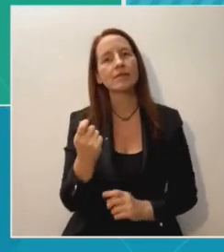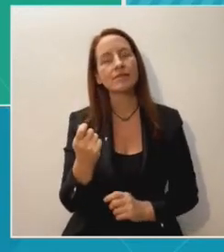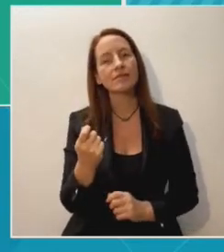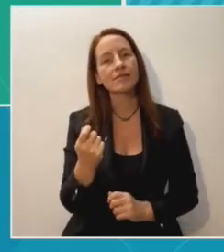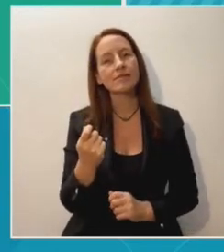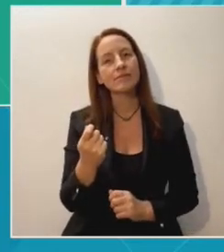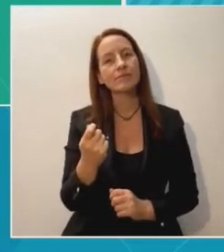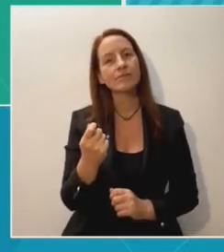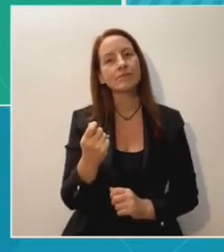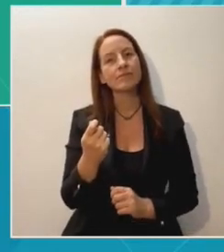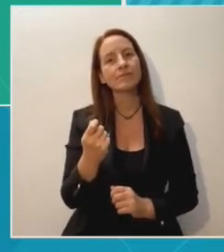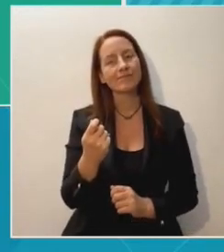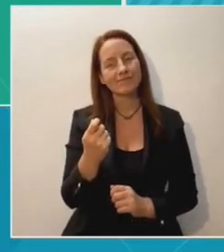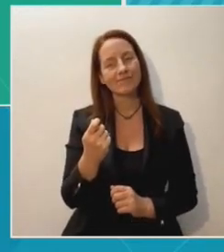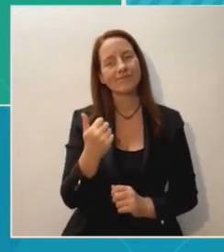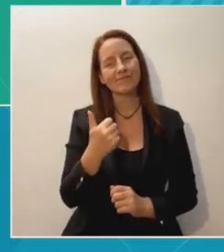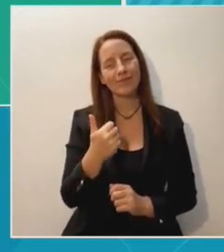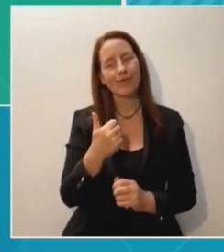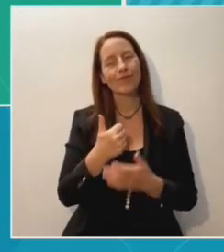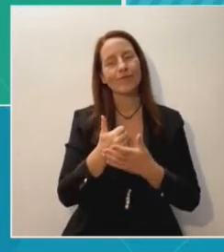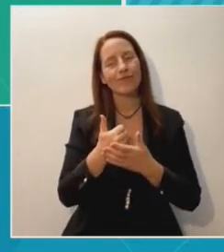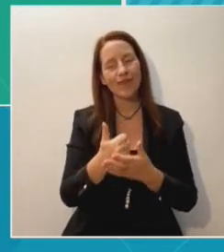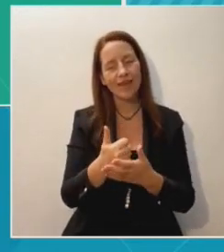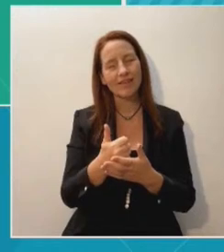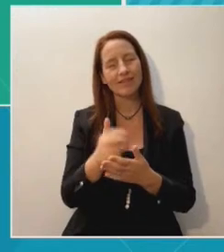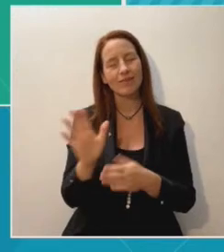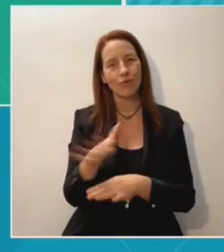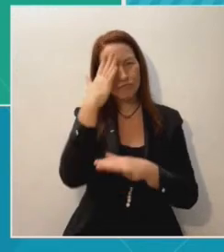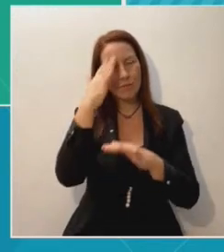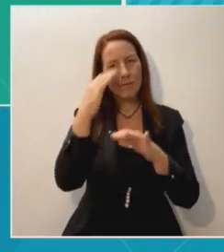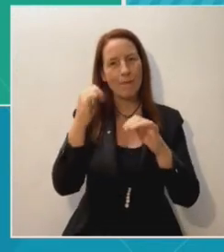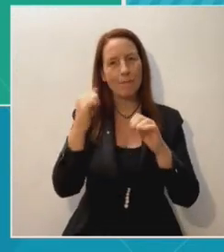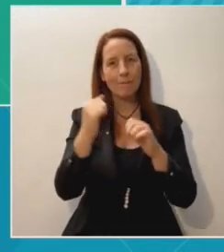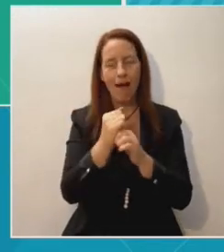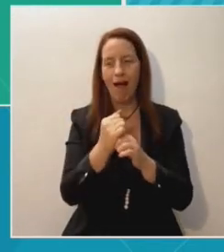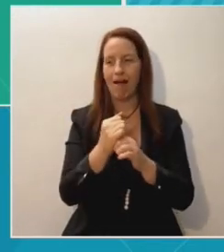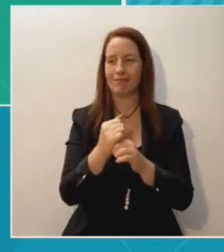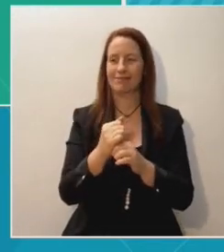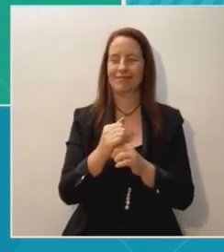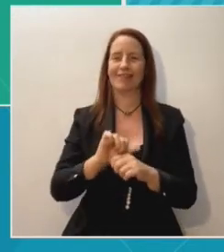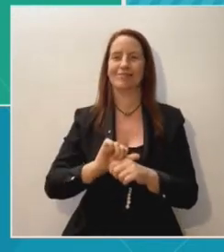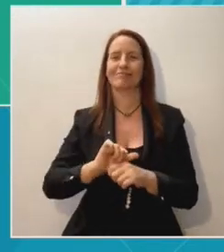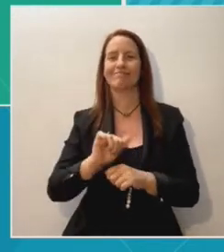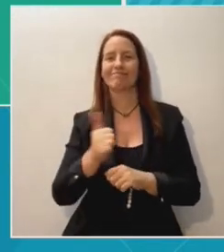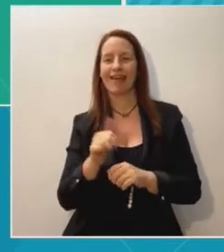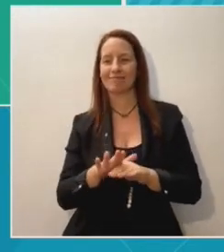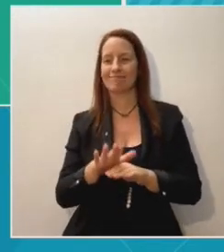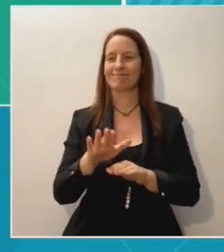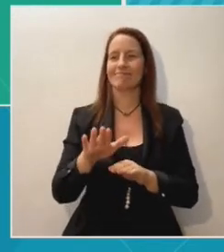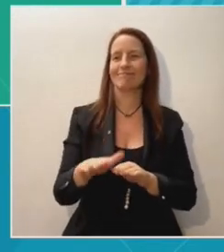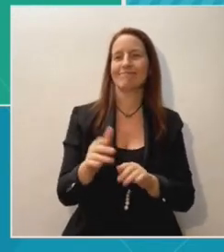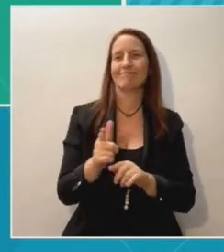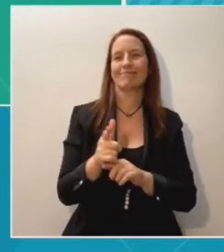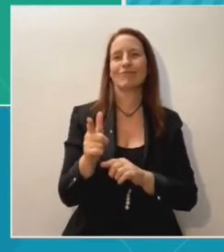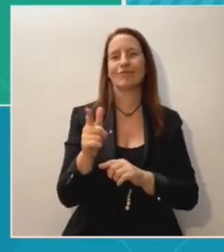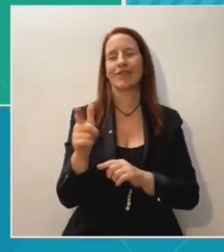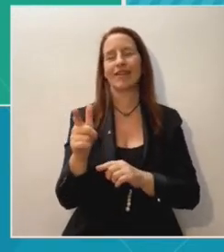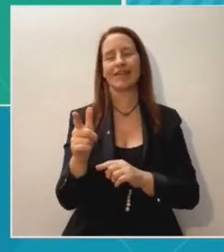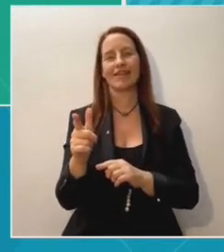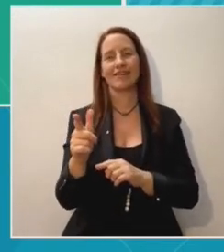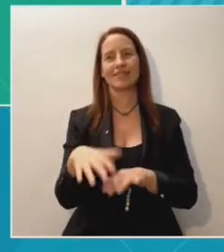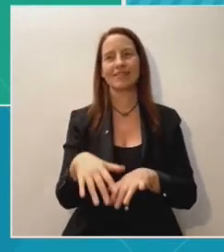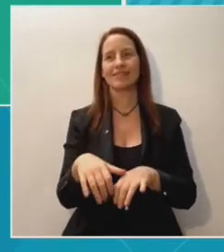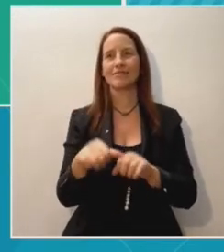Sound advice for you all to remember as you embark on the next stage of your journey. On behalf of us all